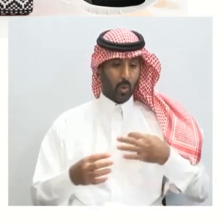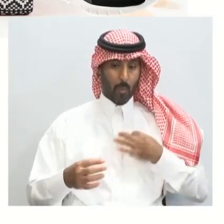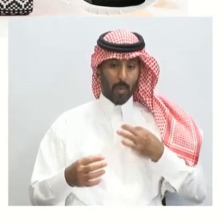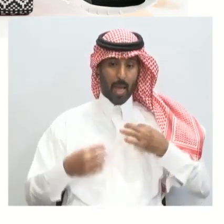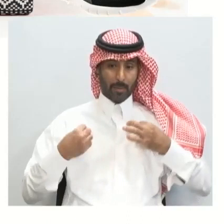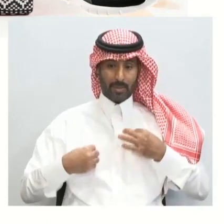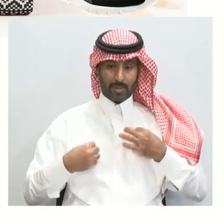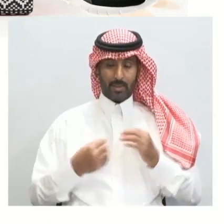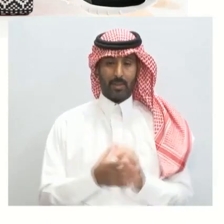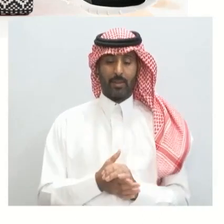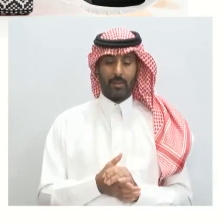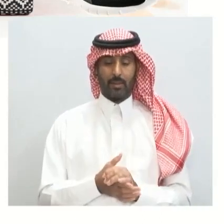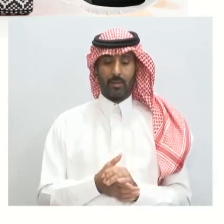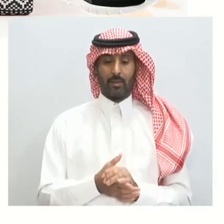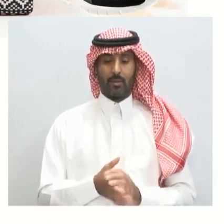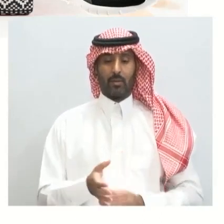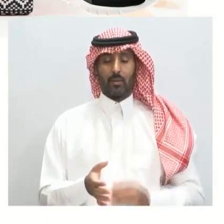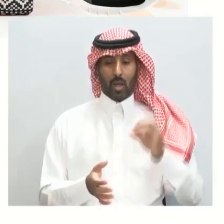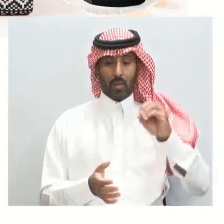us decide on other.